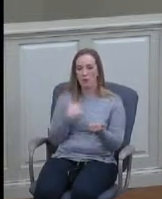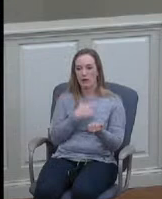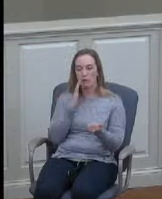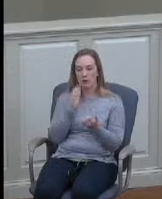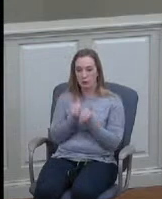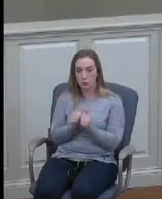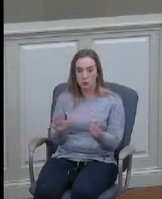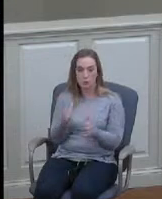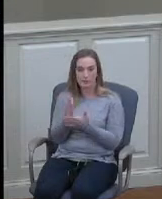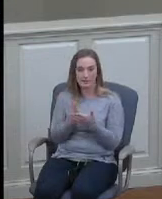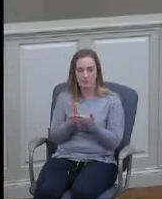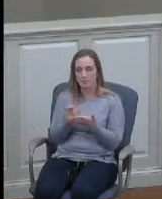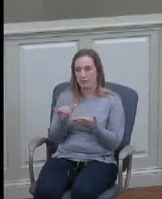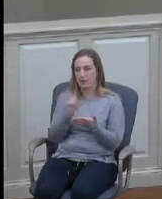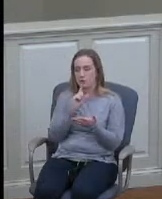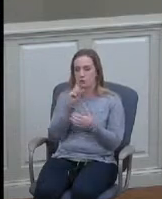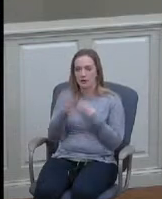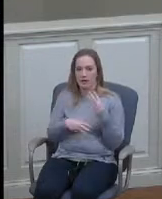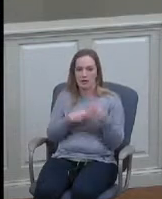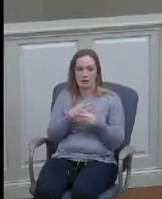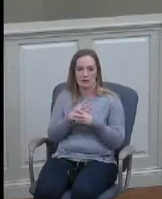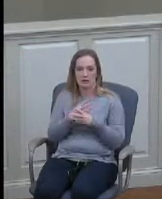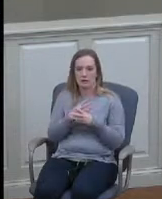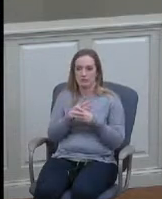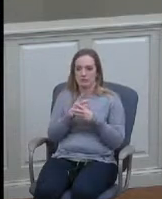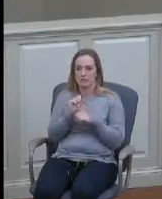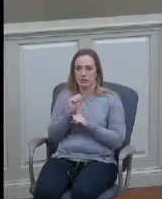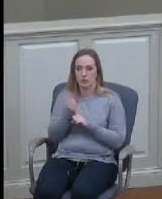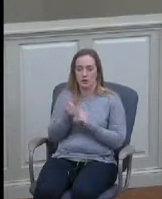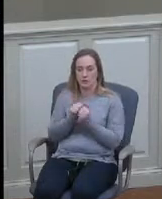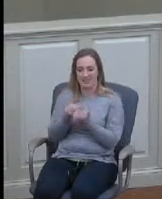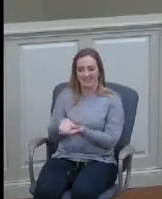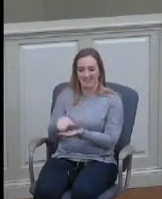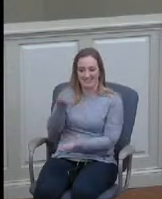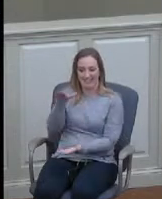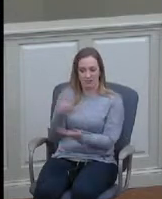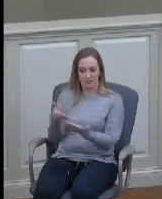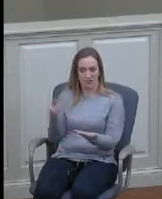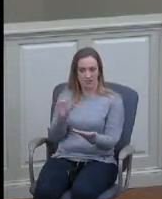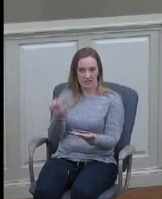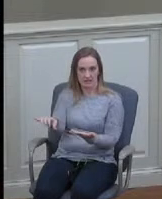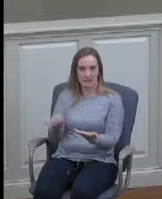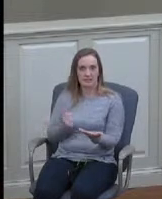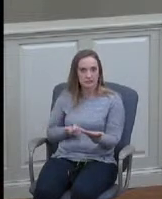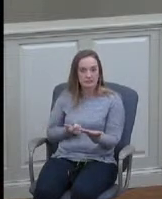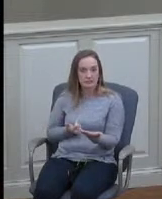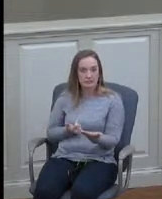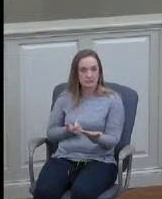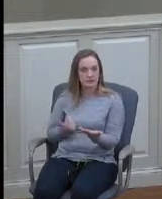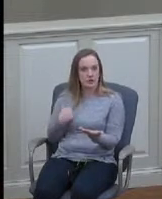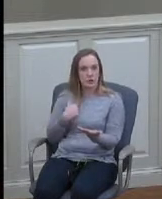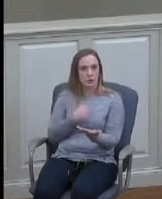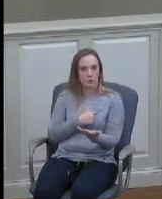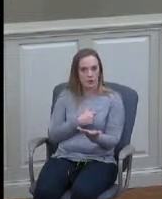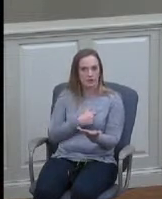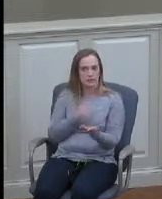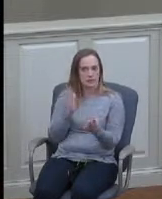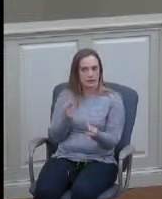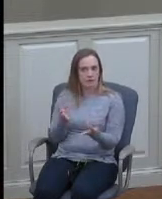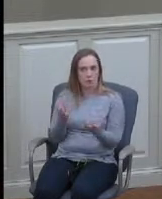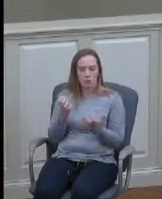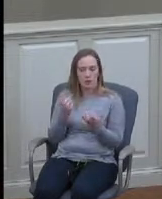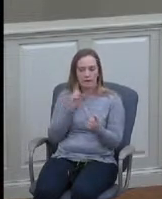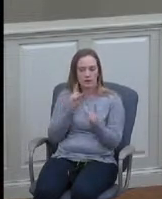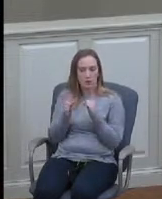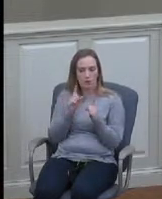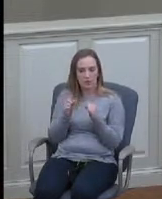just the reality of a stack of material like that. And so certainly we would love to have a conversation and